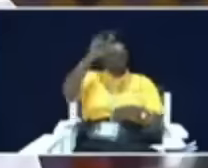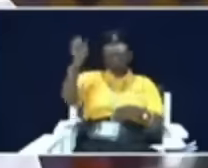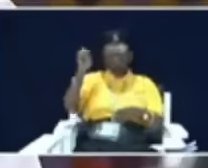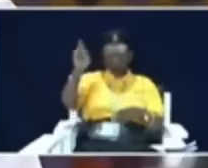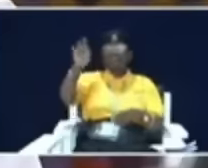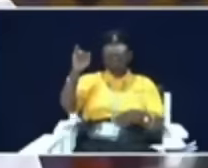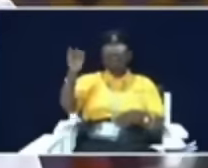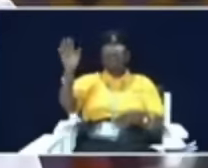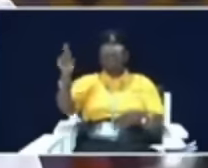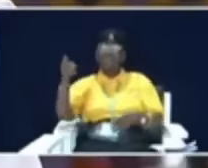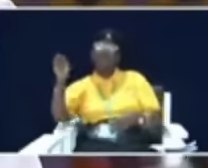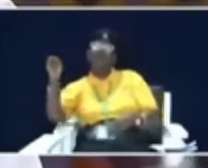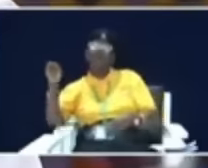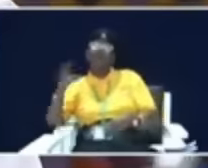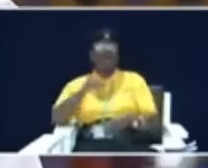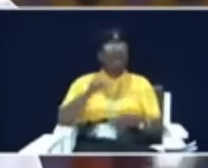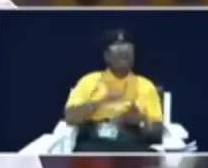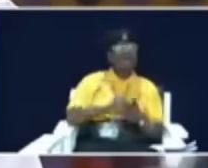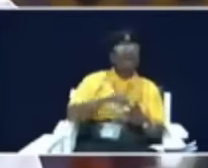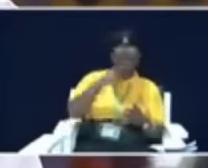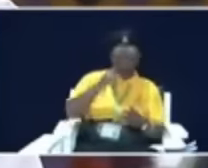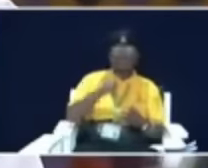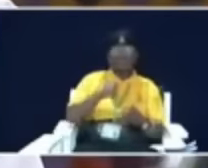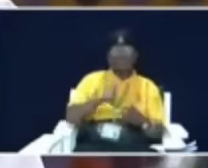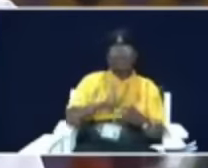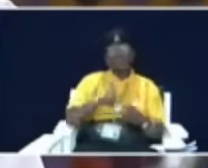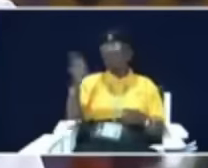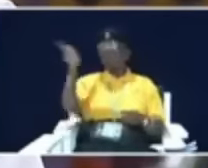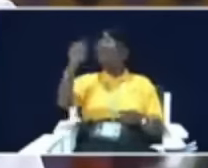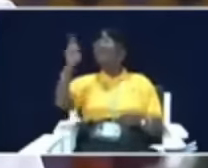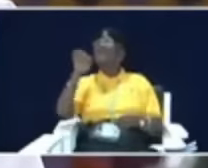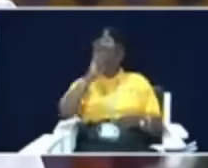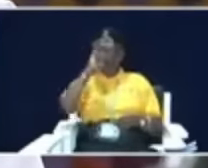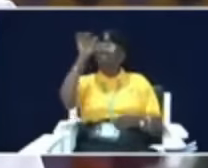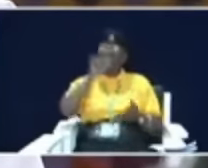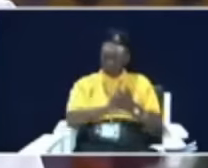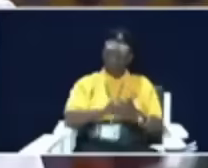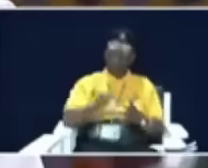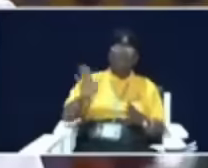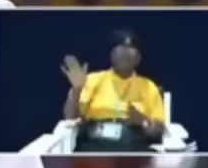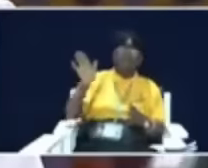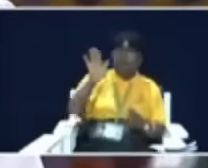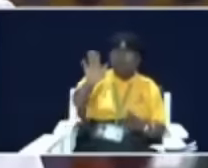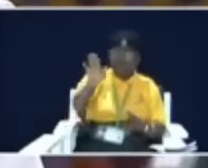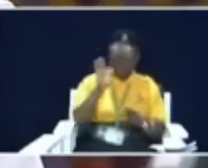And the wall of Jericho seemed to be saying, where is that your God?